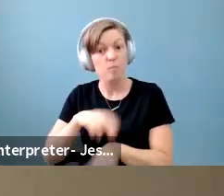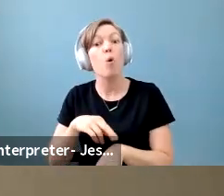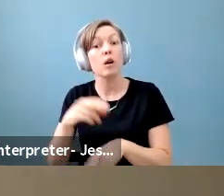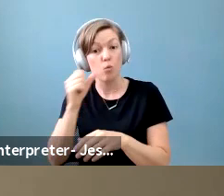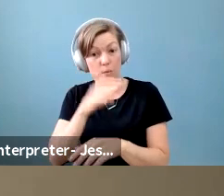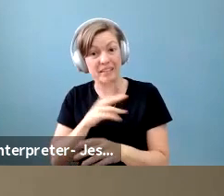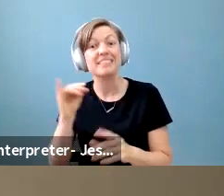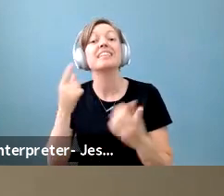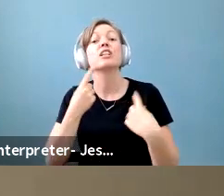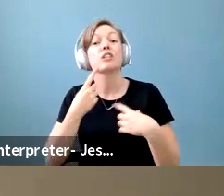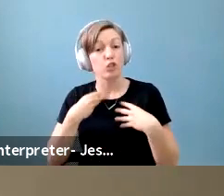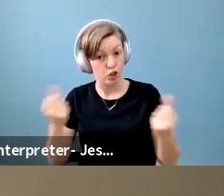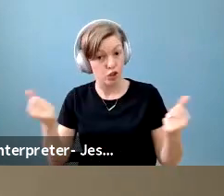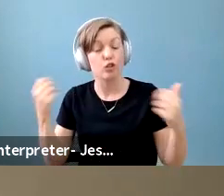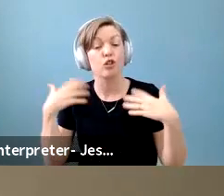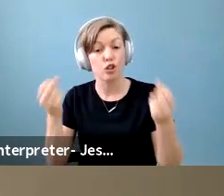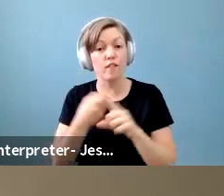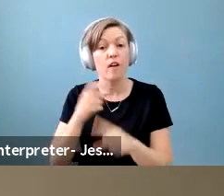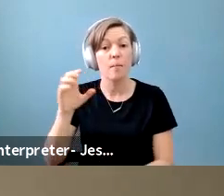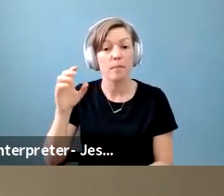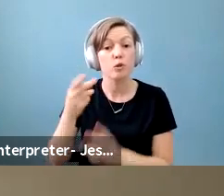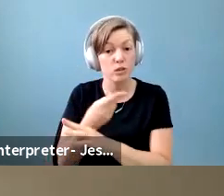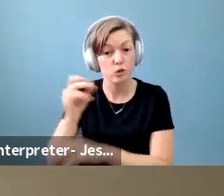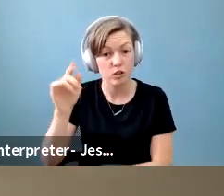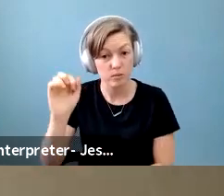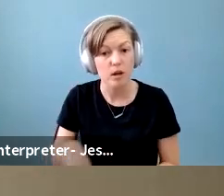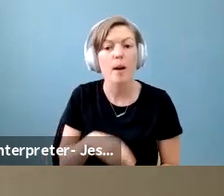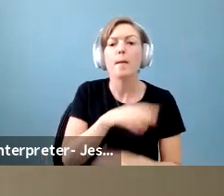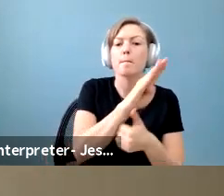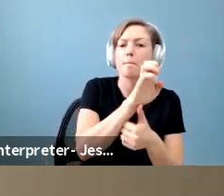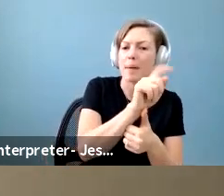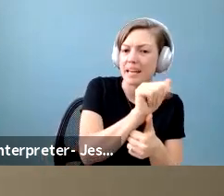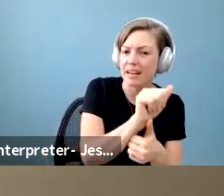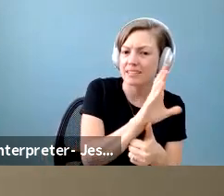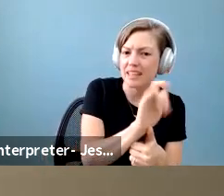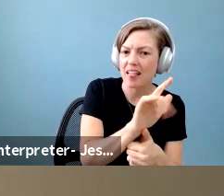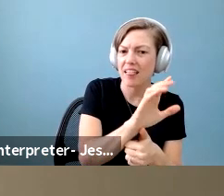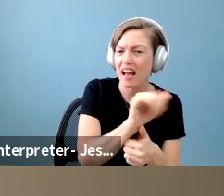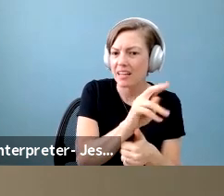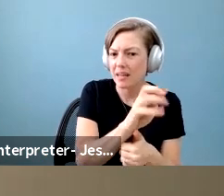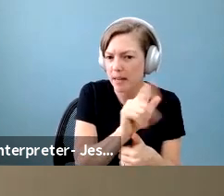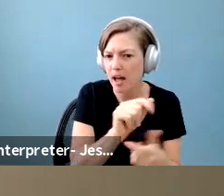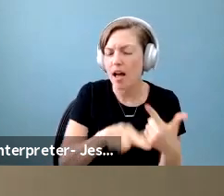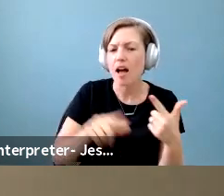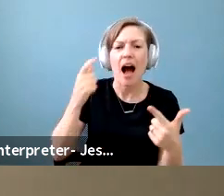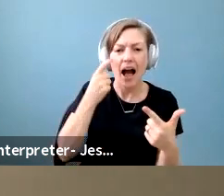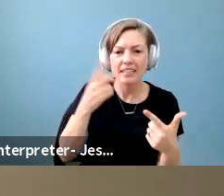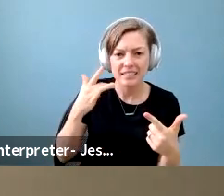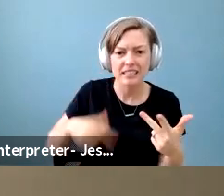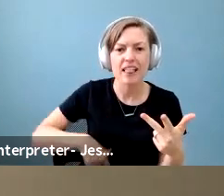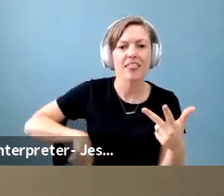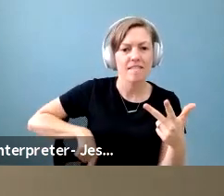CRISPR. Also with people with beta thalassemia, some rare eye diseases, a rare liver disease that